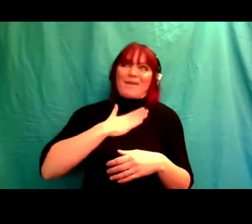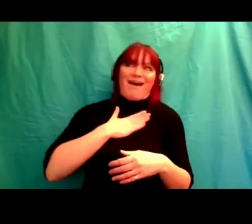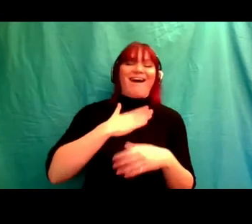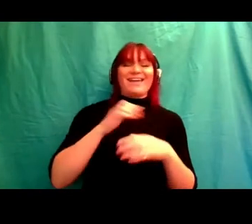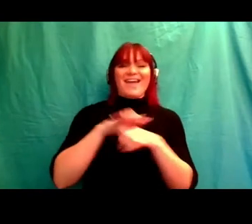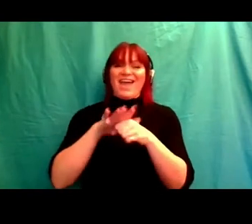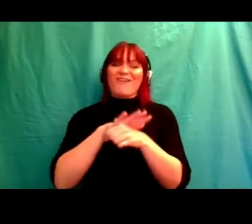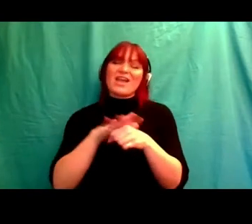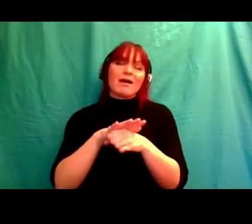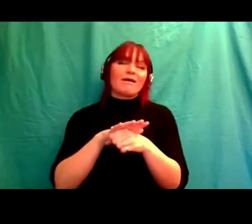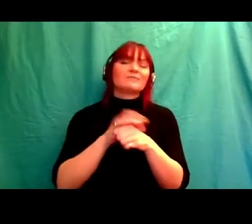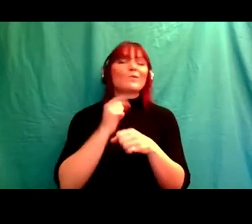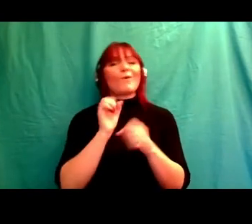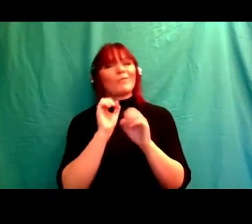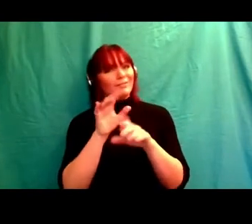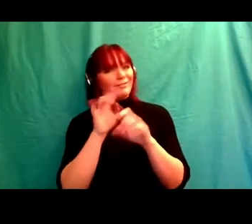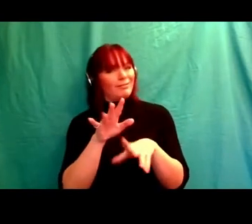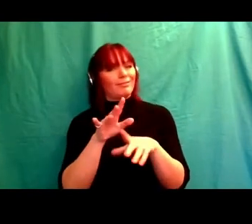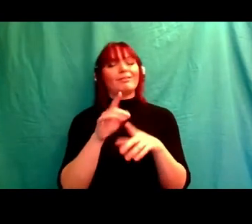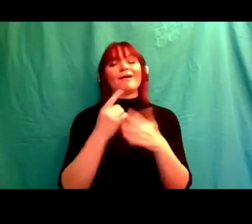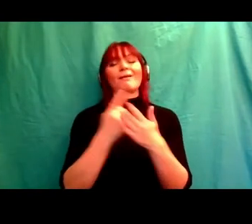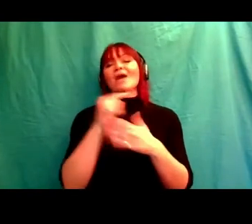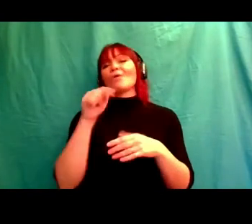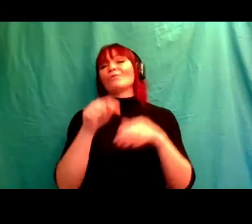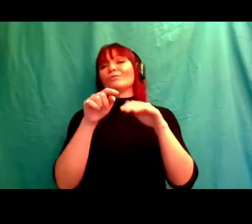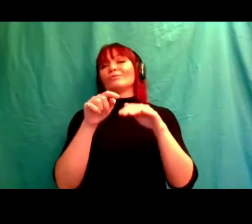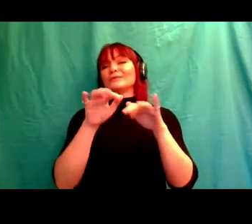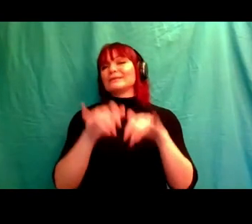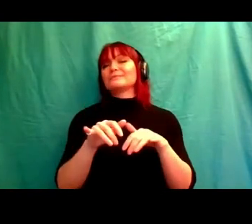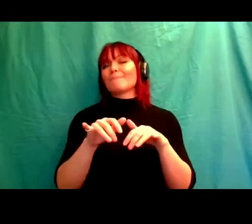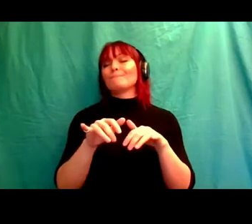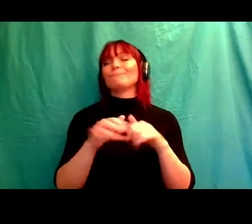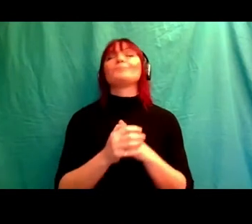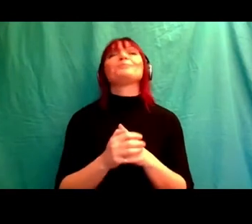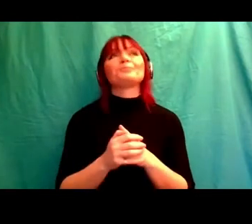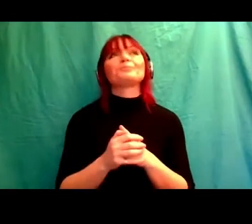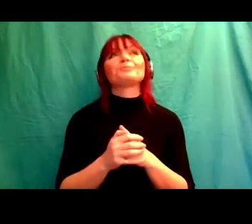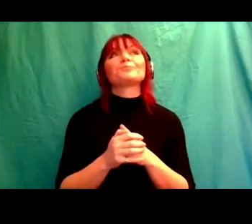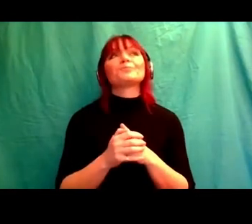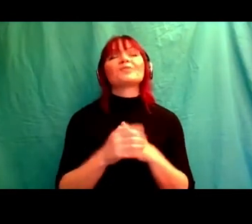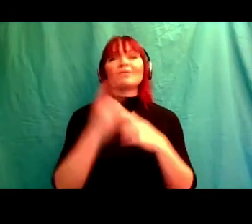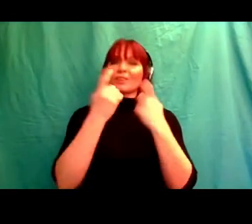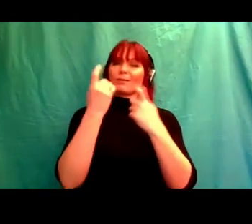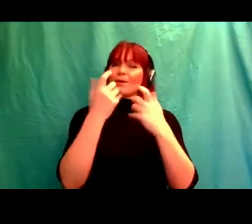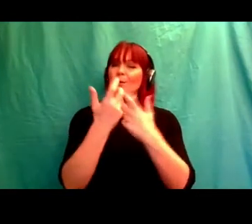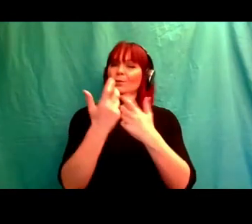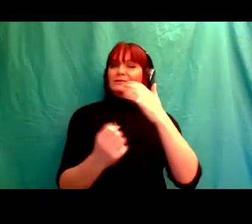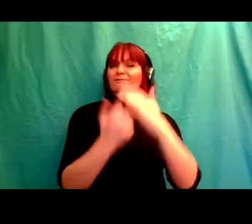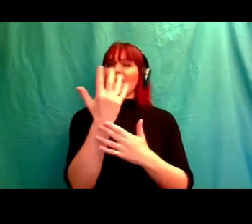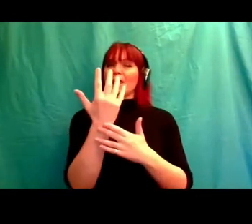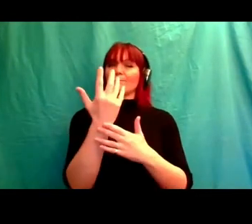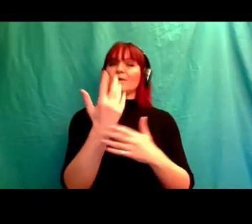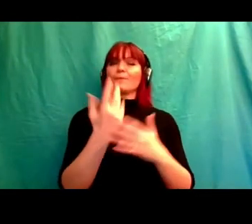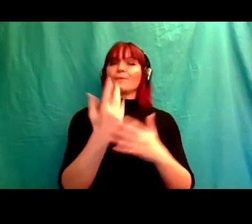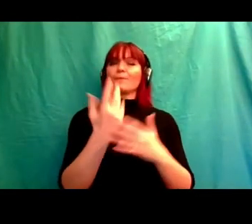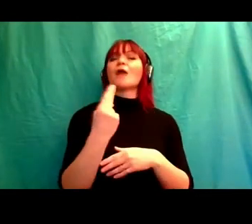few reflections on what we see as sort of top things on the agenda for the development of those partnership structures over